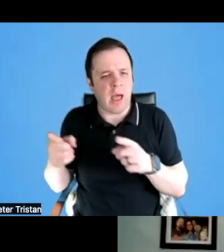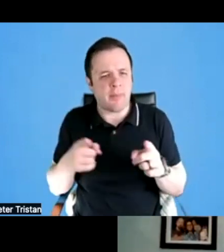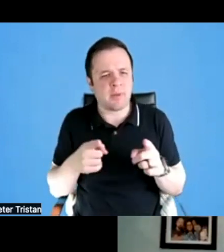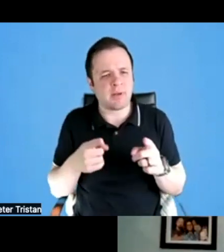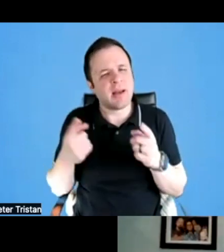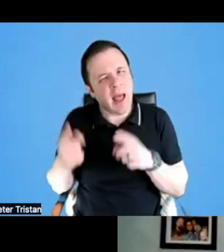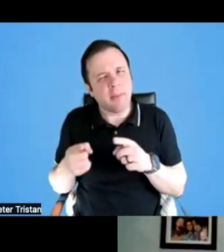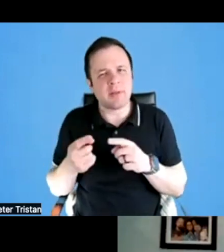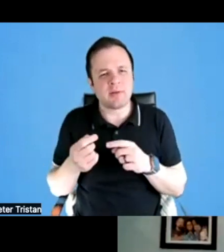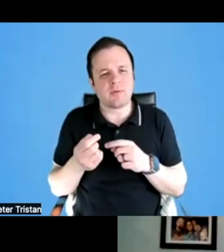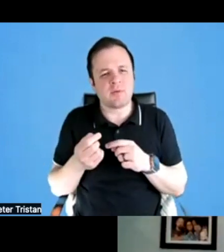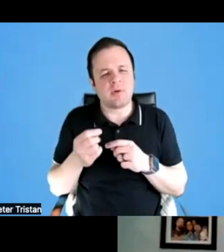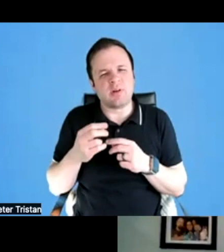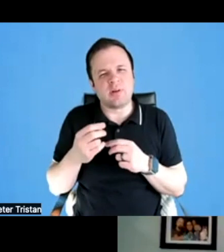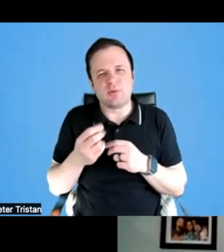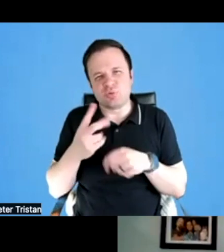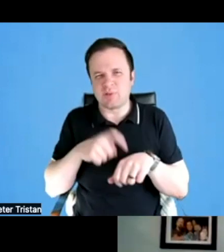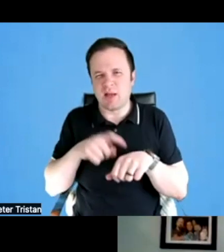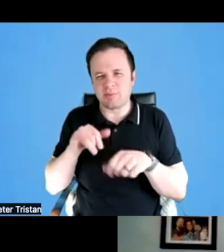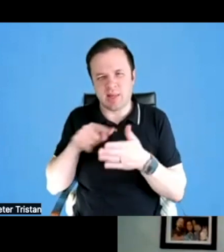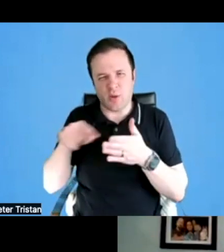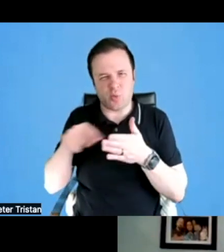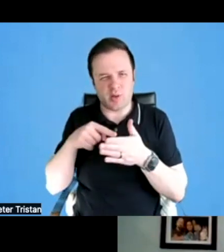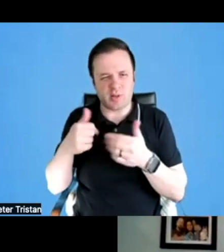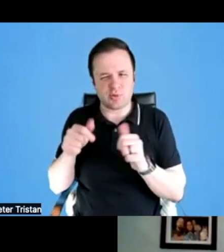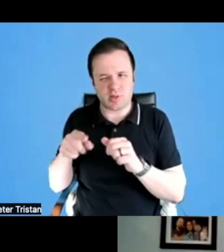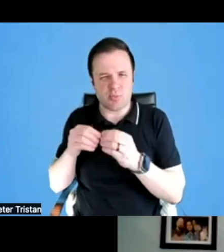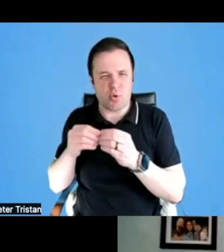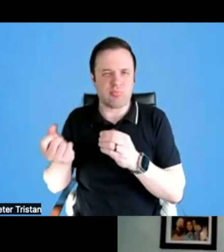times that week as they were really trying to get a little bit more footage.